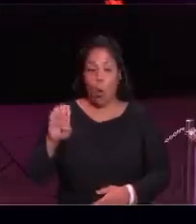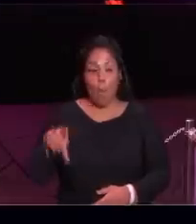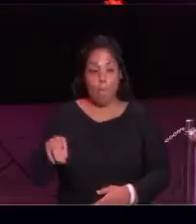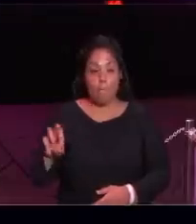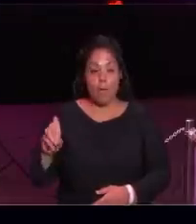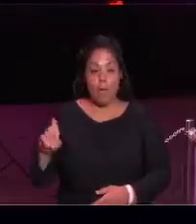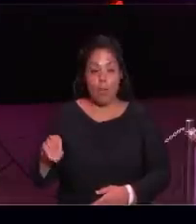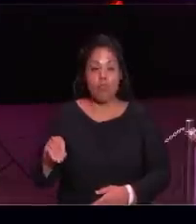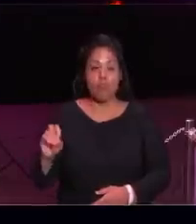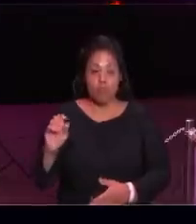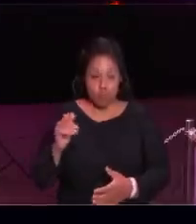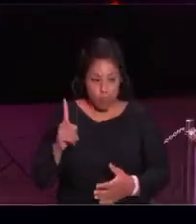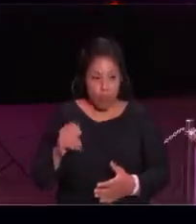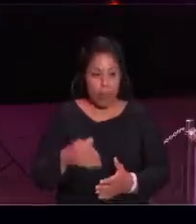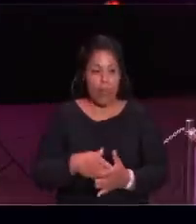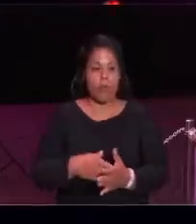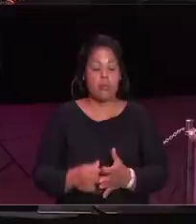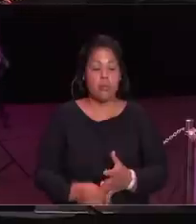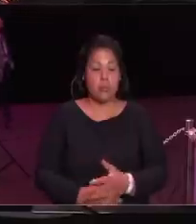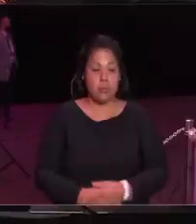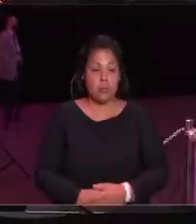God bless you. Bishop